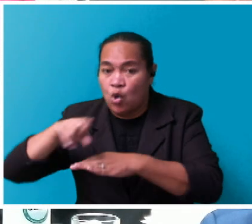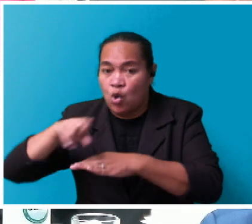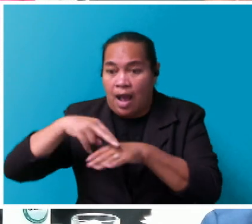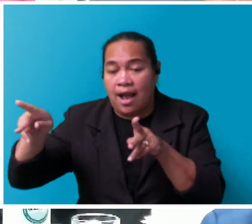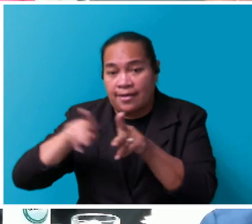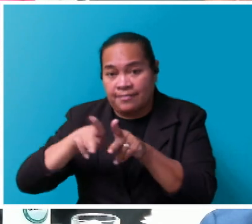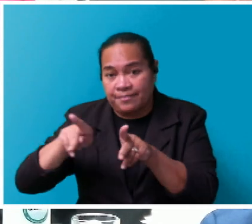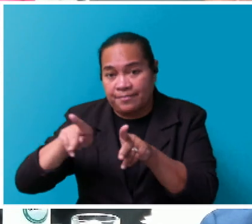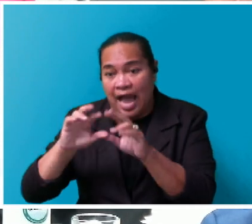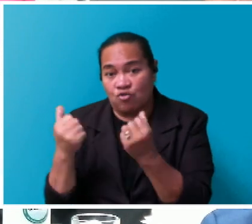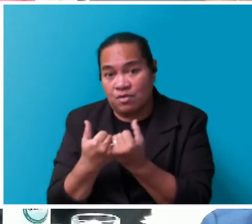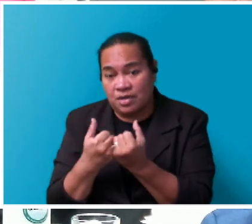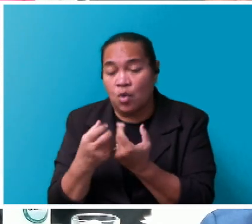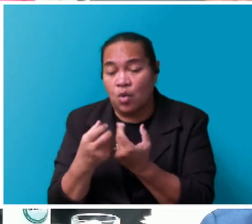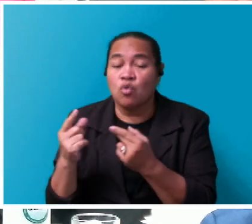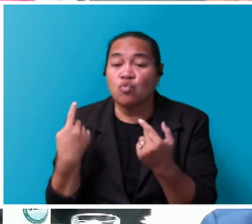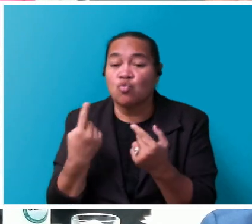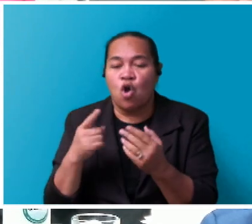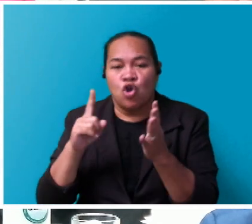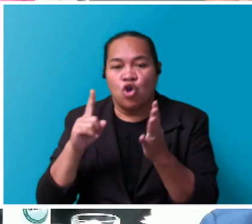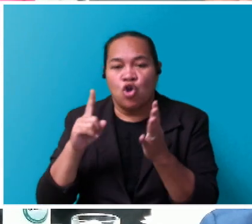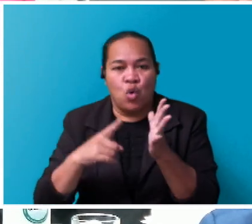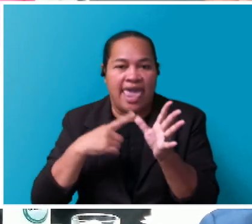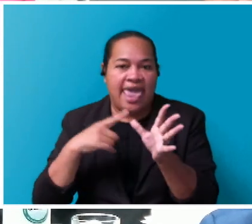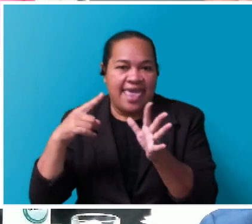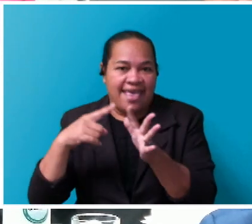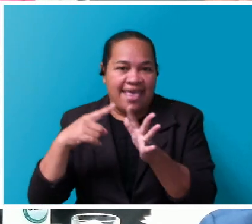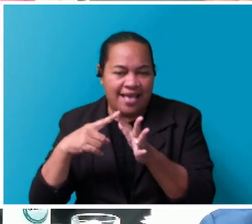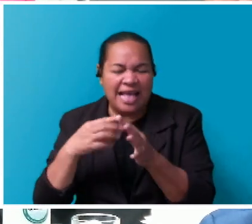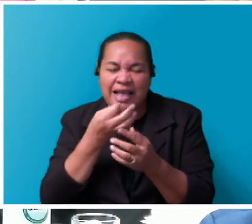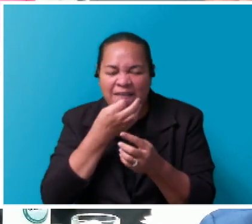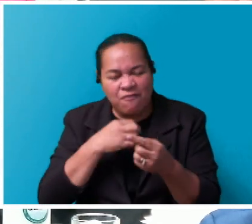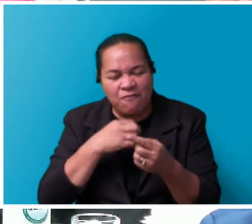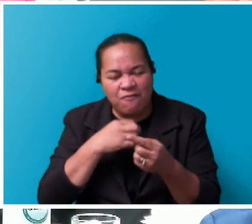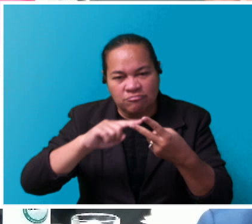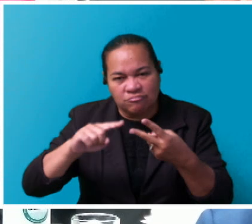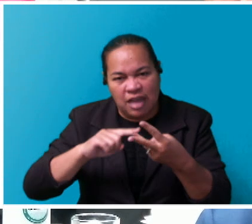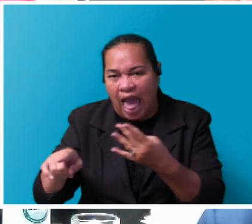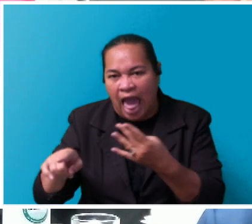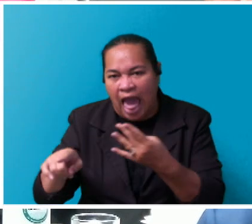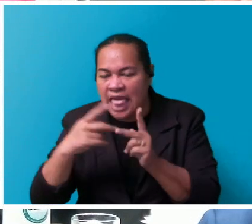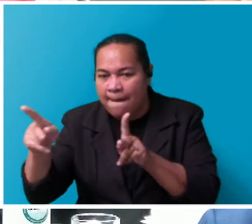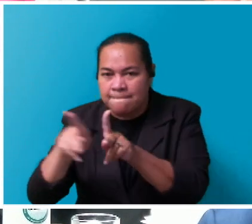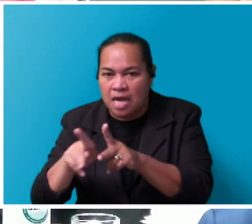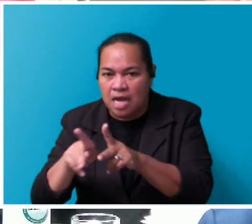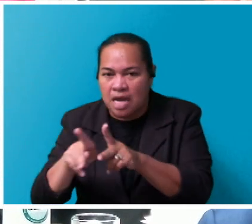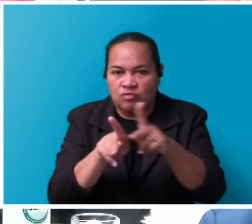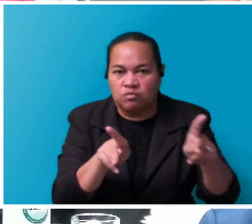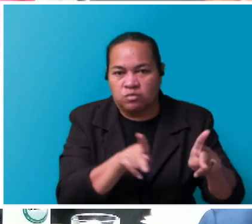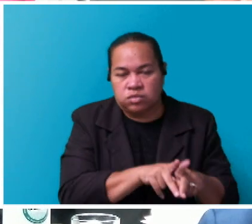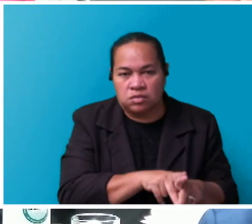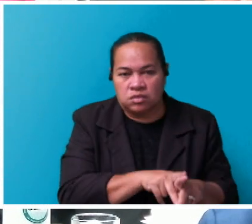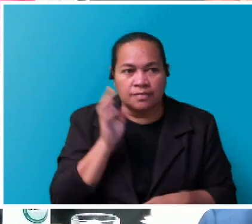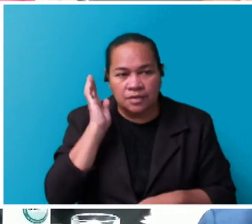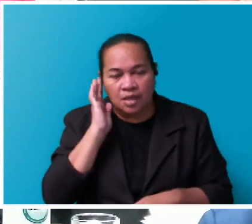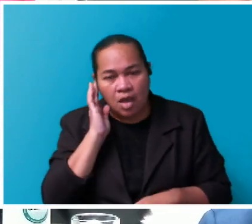partnership agreement with the UAE, which are just a few of the examples that we are working on at the moment,